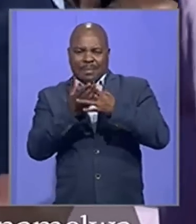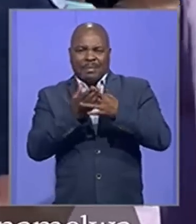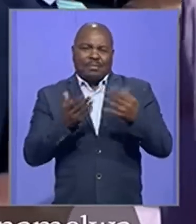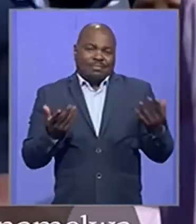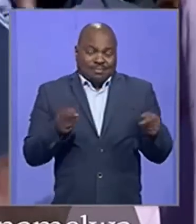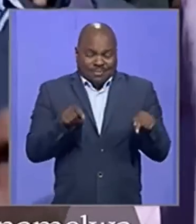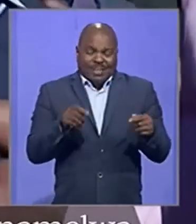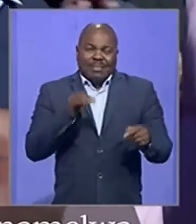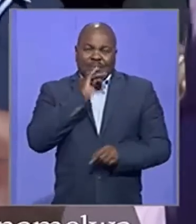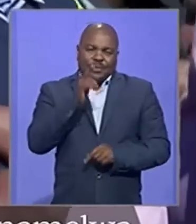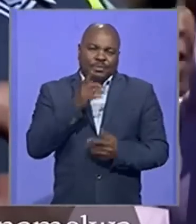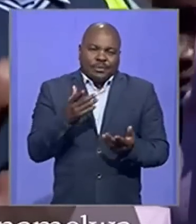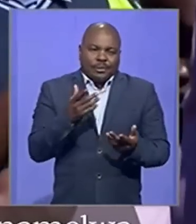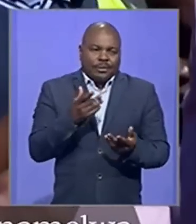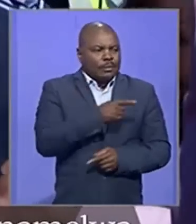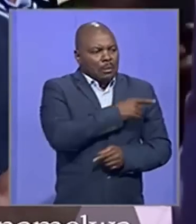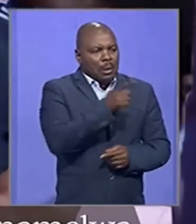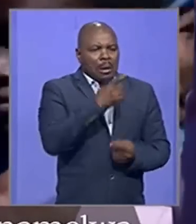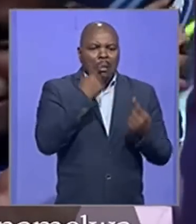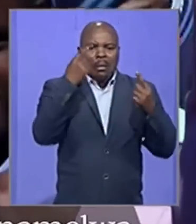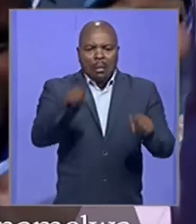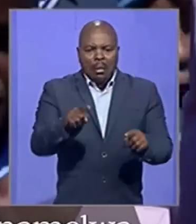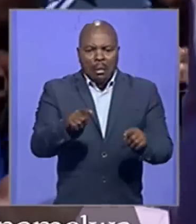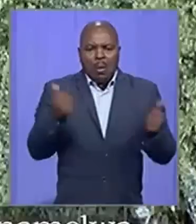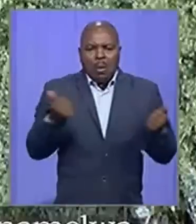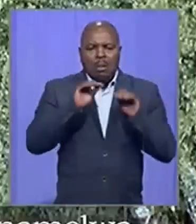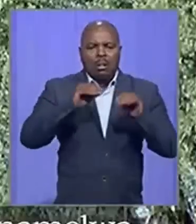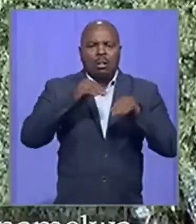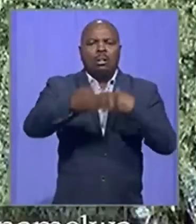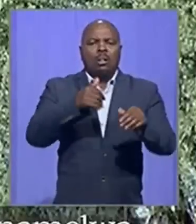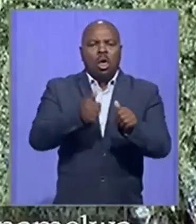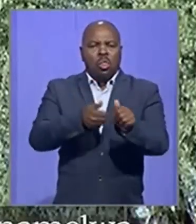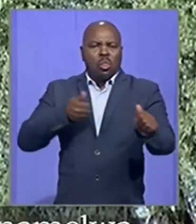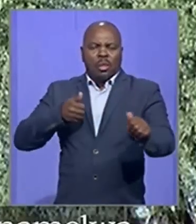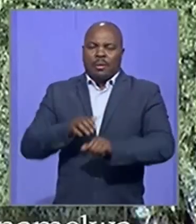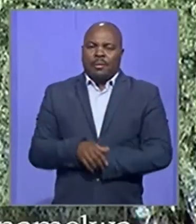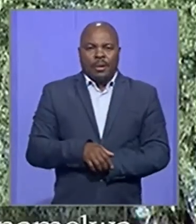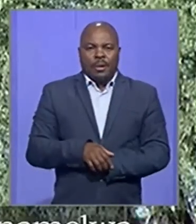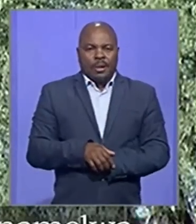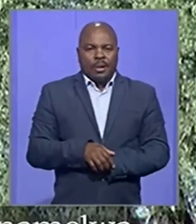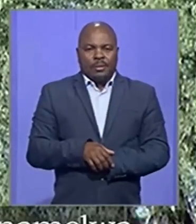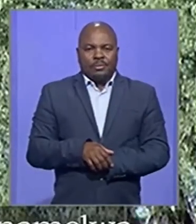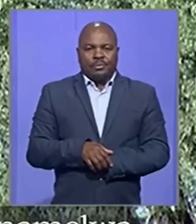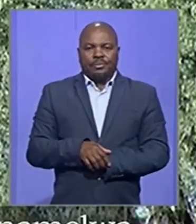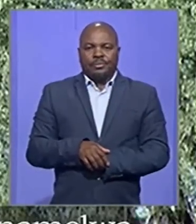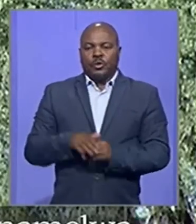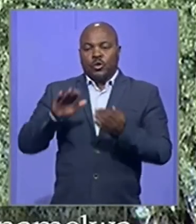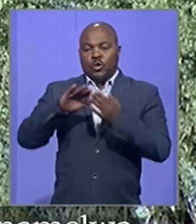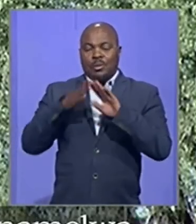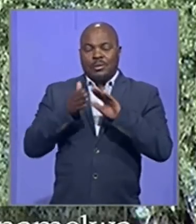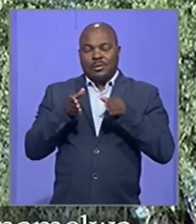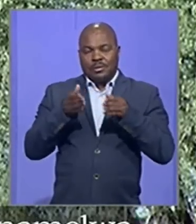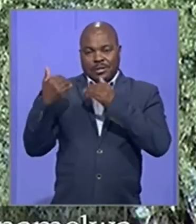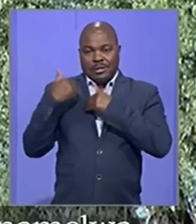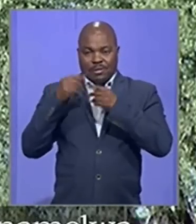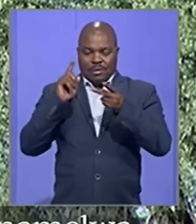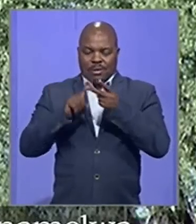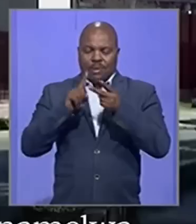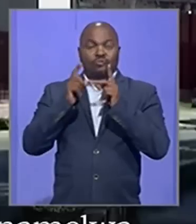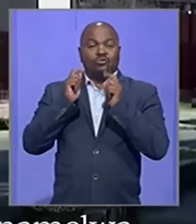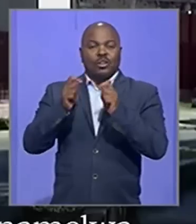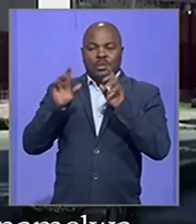ntseng yalo ba fitlhela ba bangwe ba ba siile ka dithuto. Re sa le foo lefapha la tshireletso ya baagi le tsamaiso ya dipalangwa mo